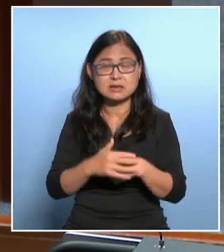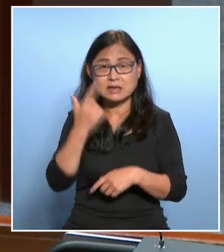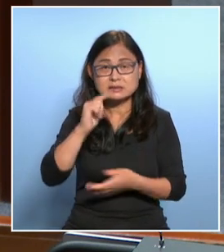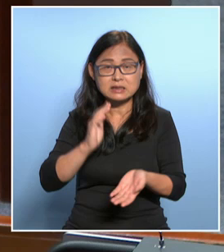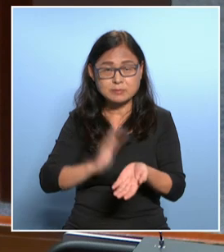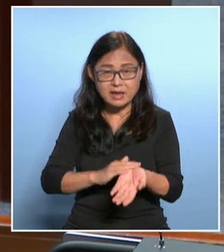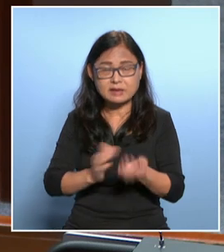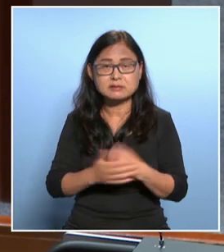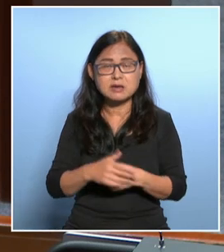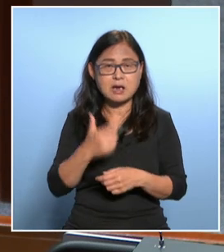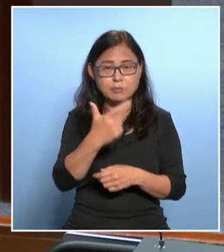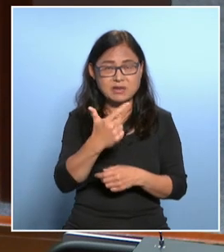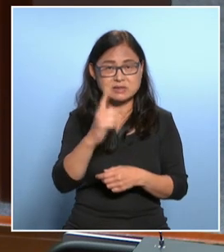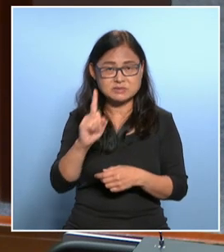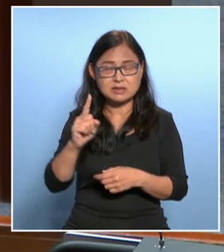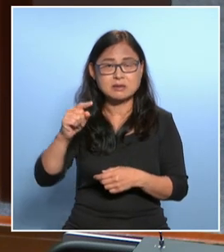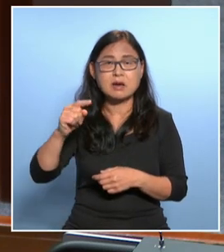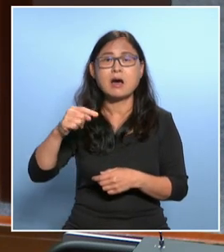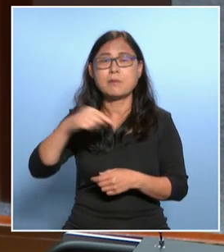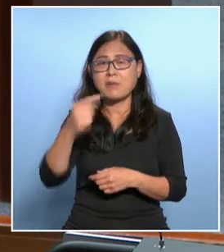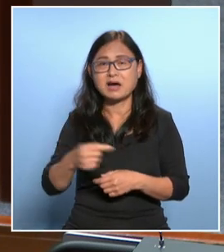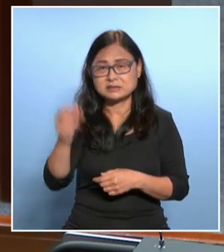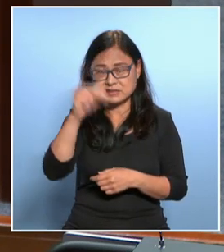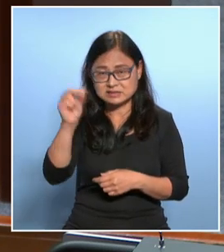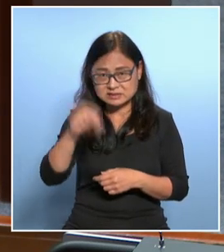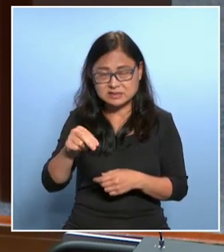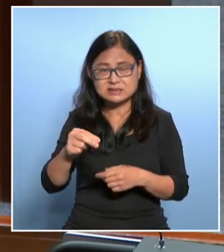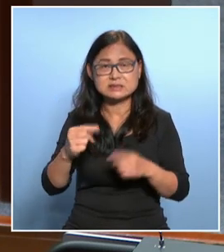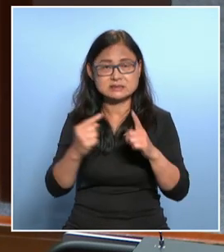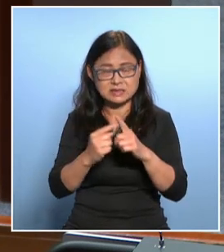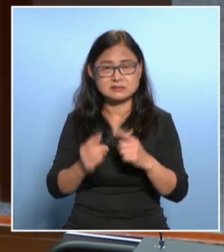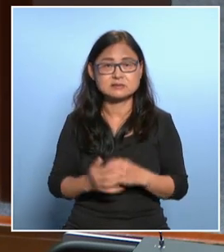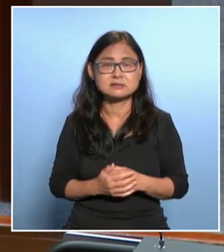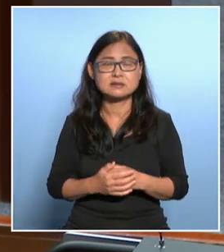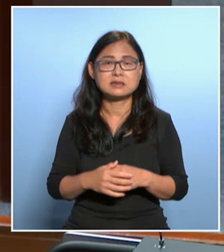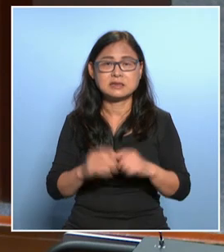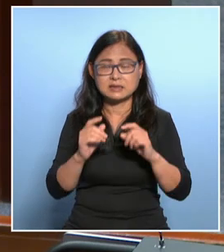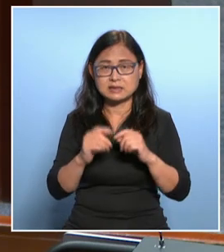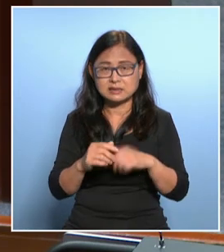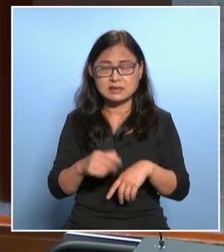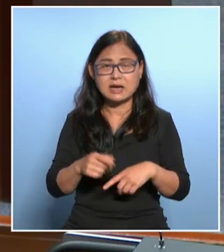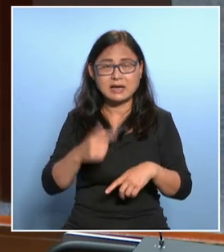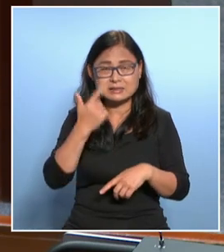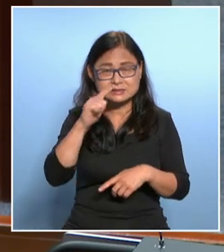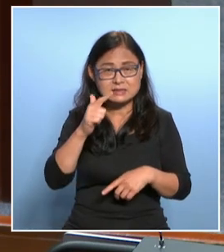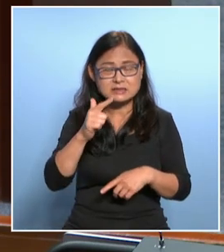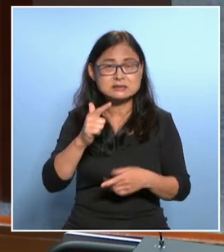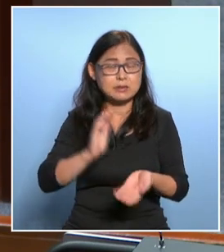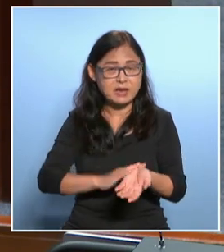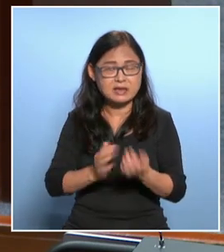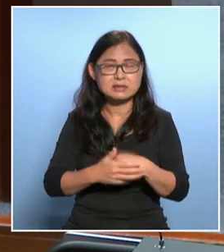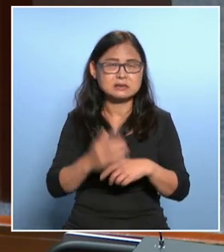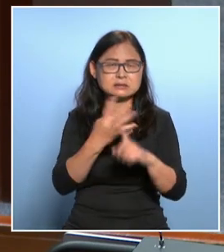of healthcare services is 7.14 million, and new cases accounted for